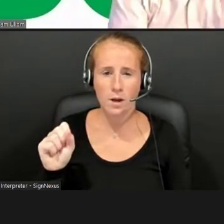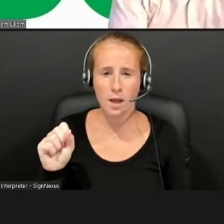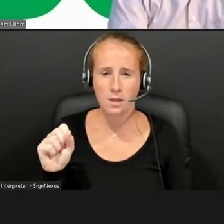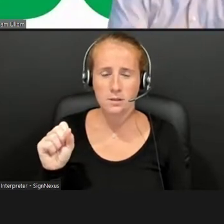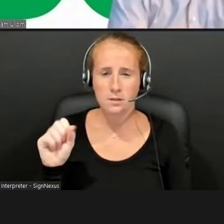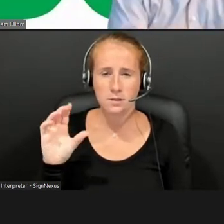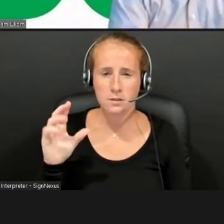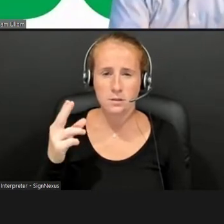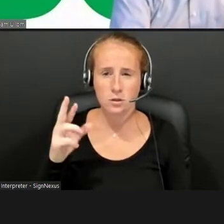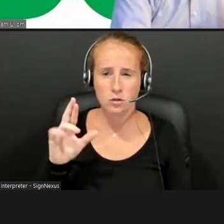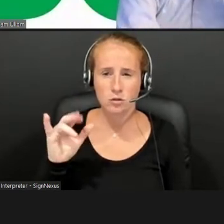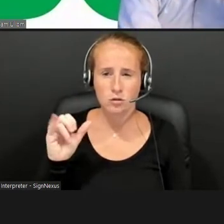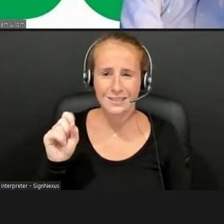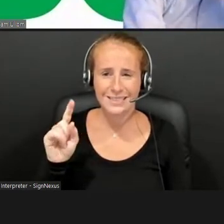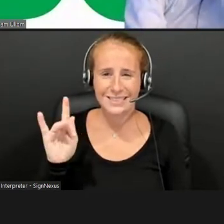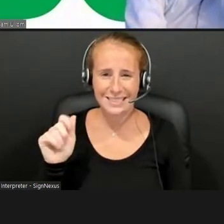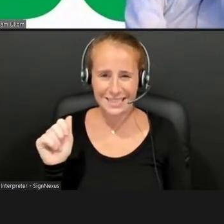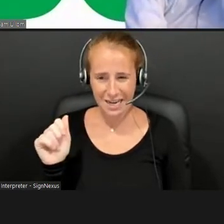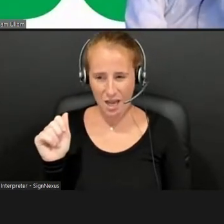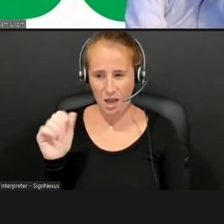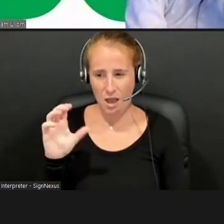Christina Connolly